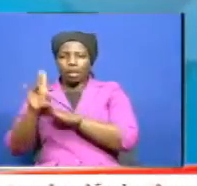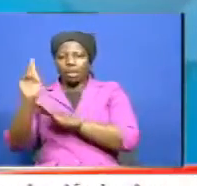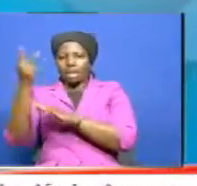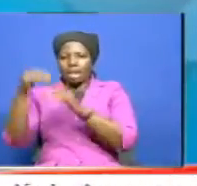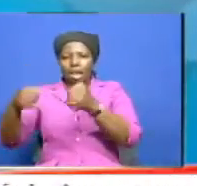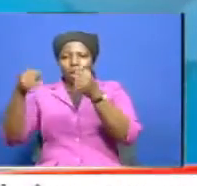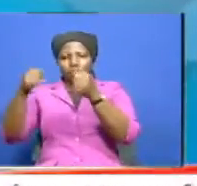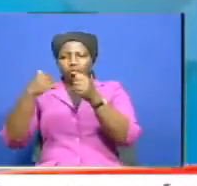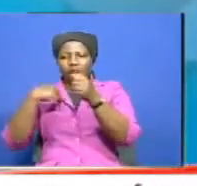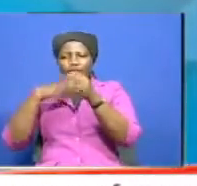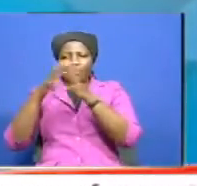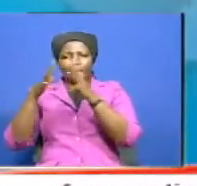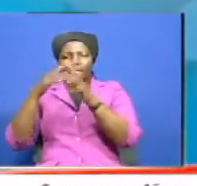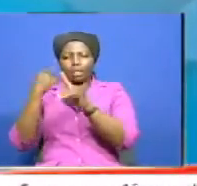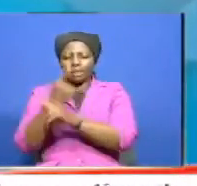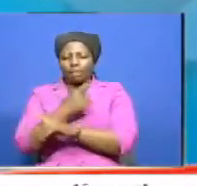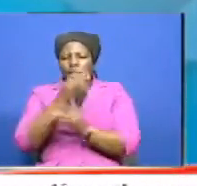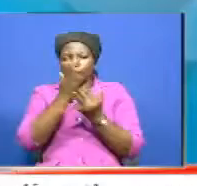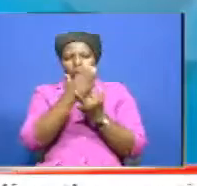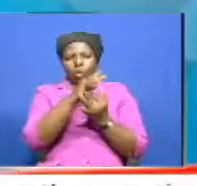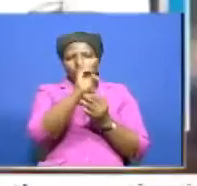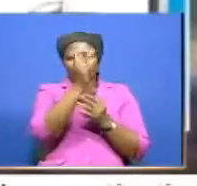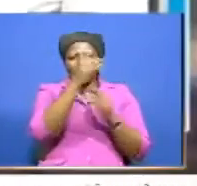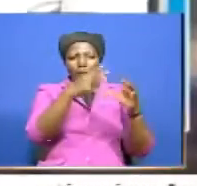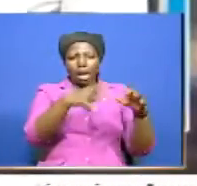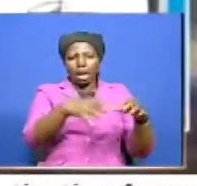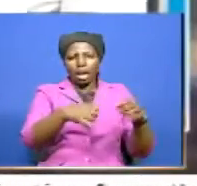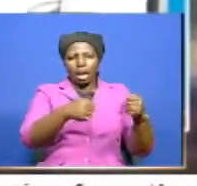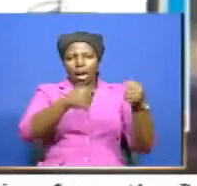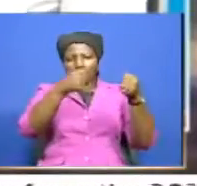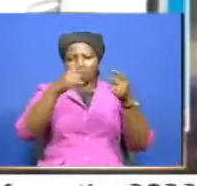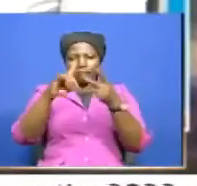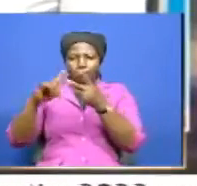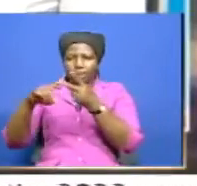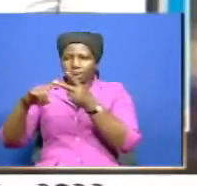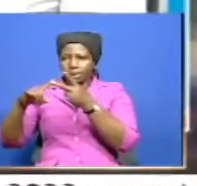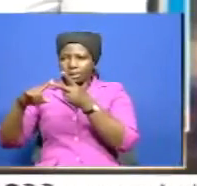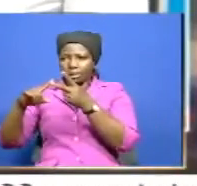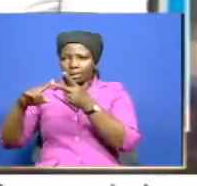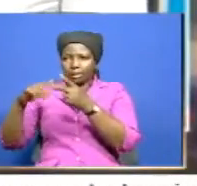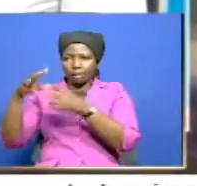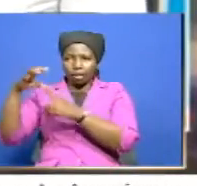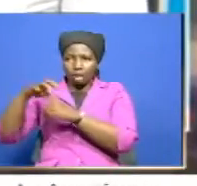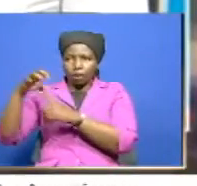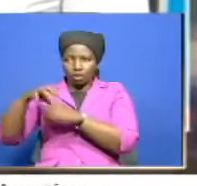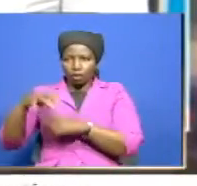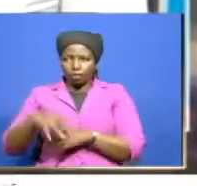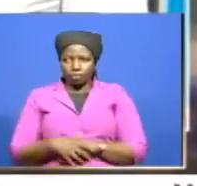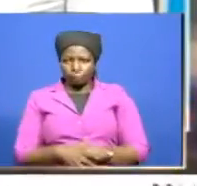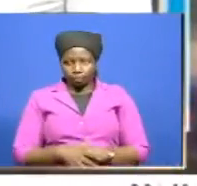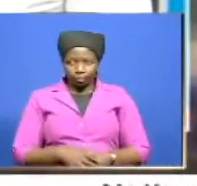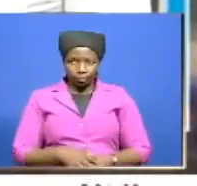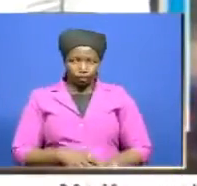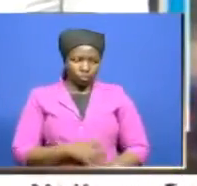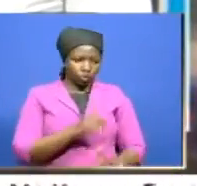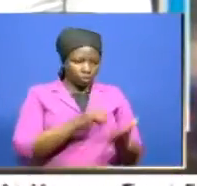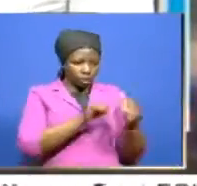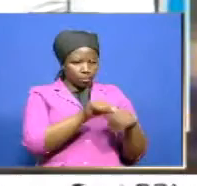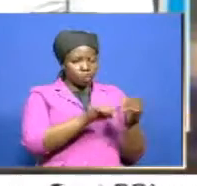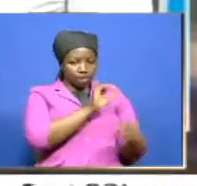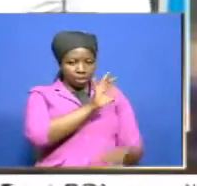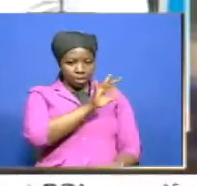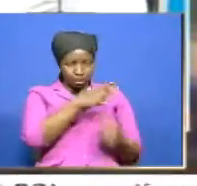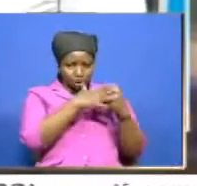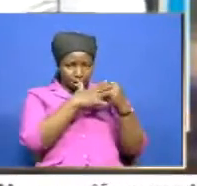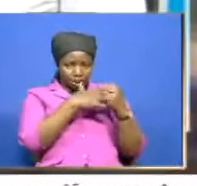Kenya Cup and the championship? Oilers 39, Kenya Harlequin 13. Yeah, that was an interesting